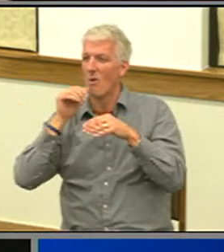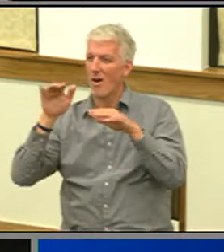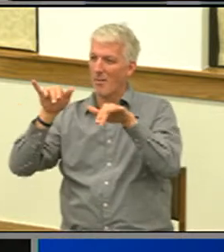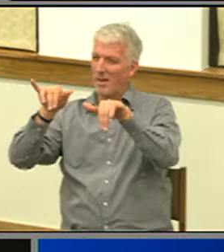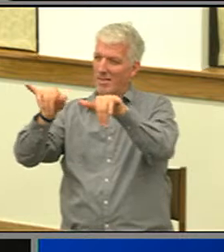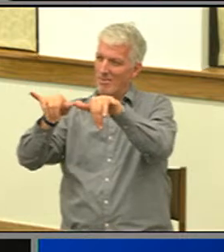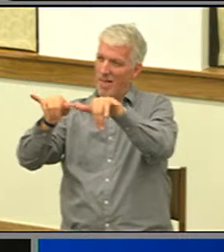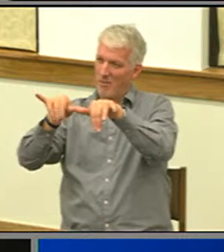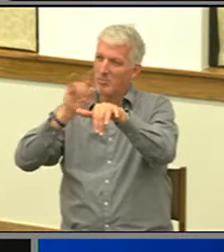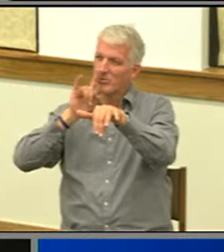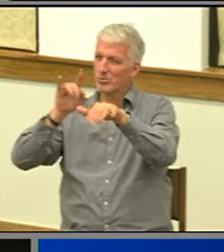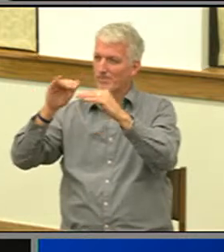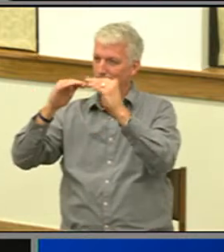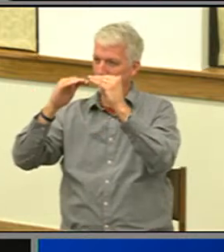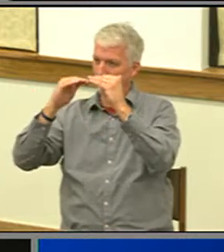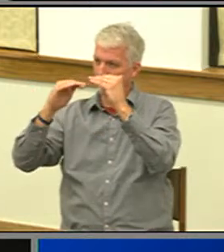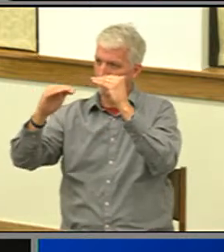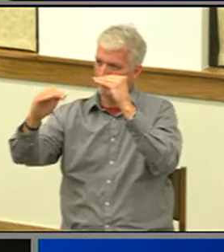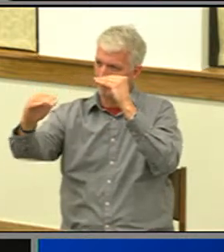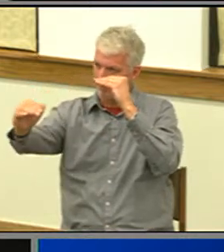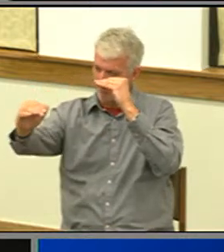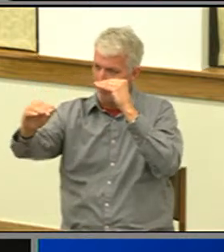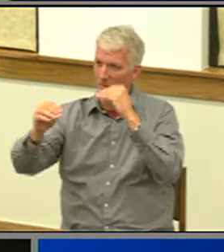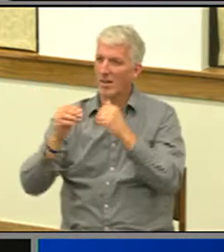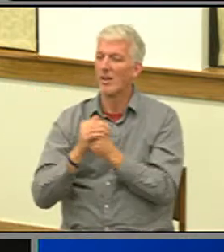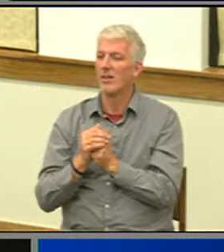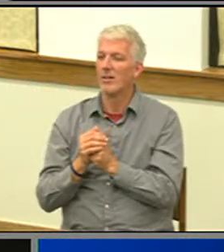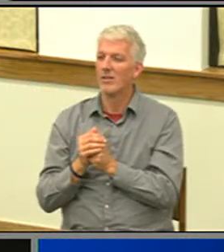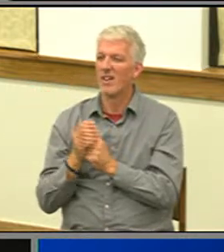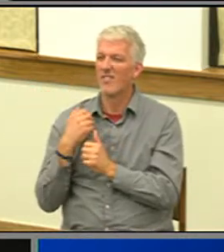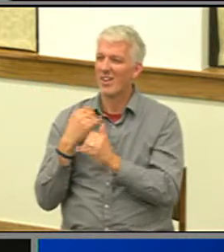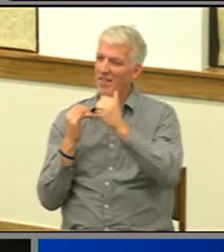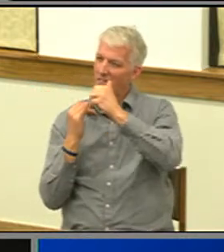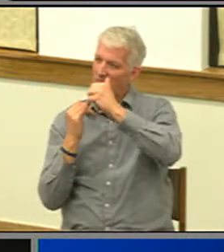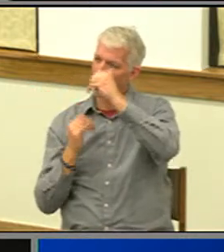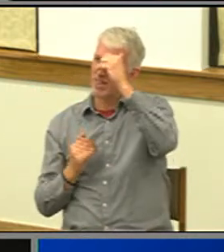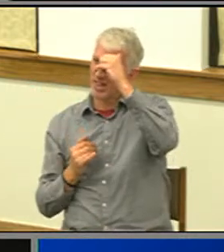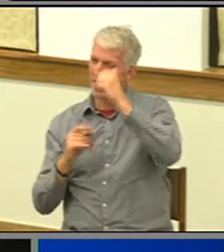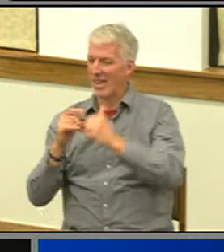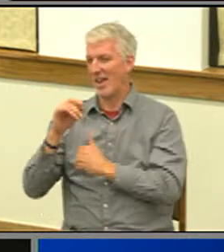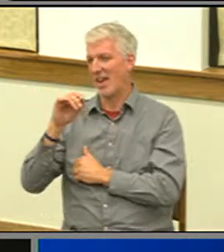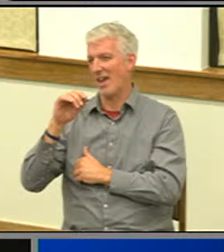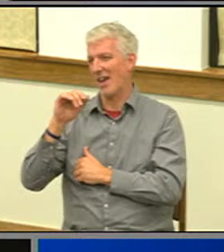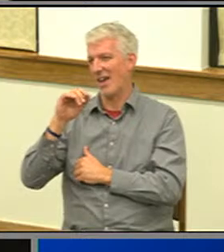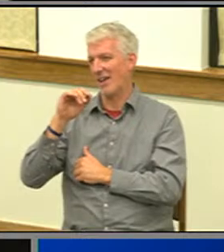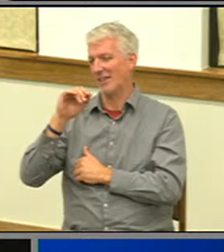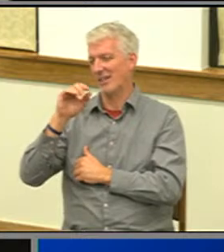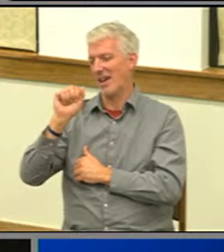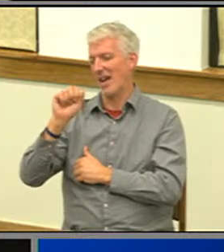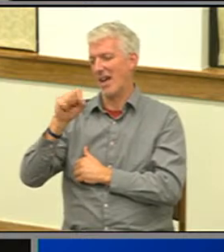course, which is a thin layer of fine asphalt before we cap it with